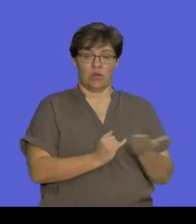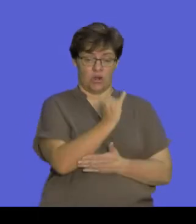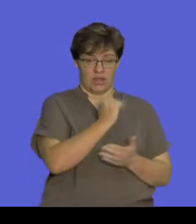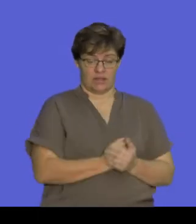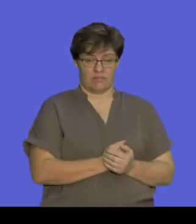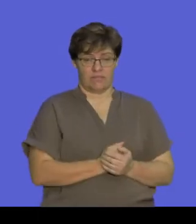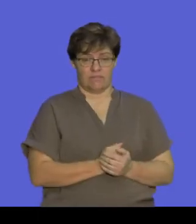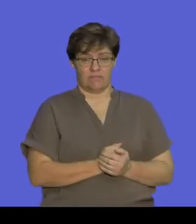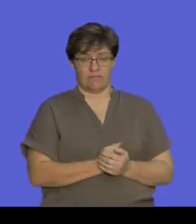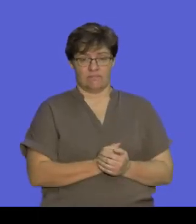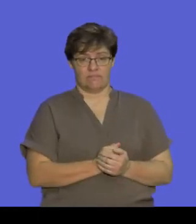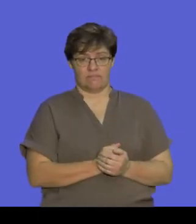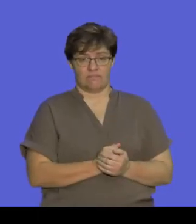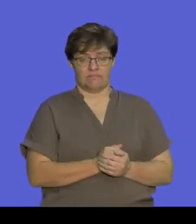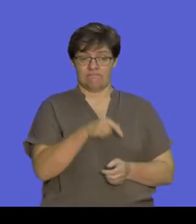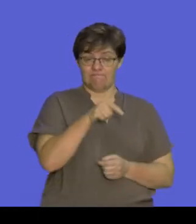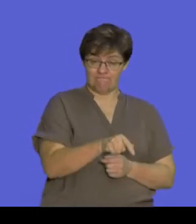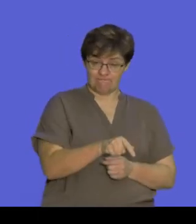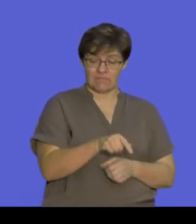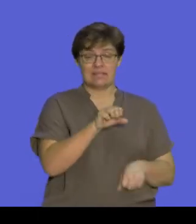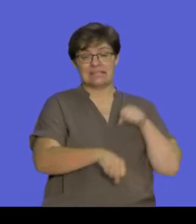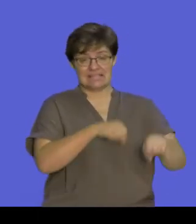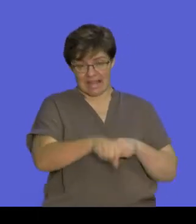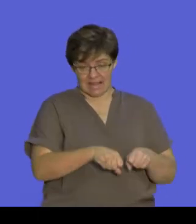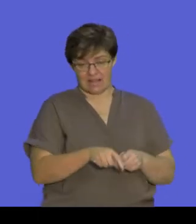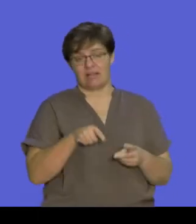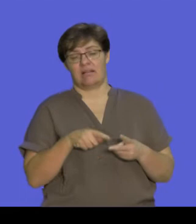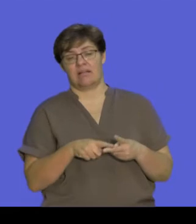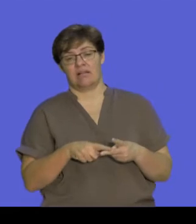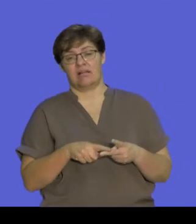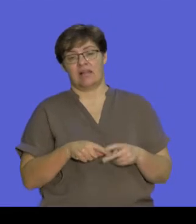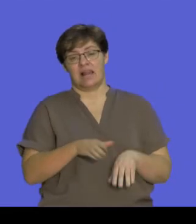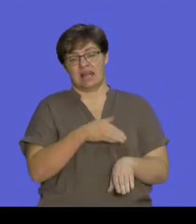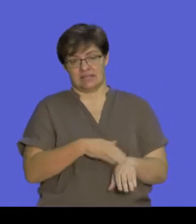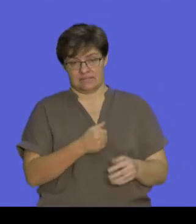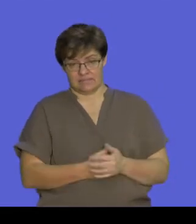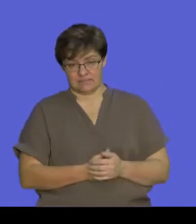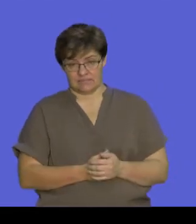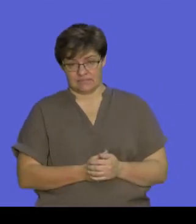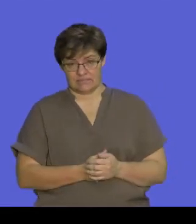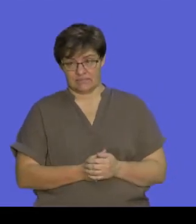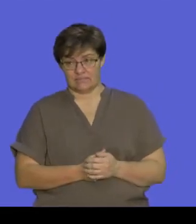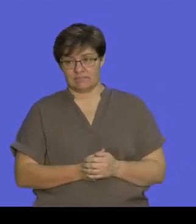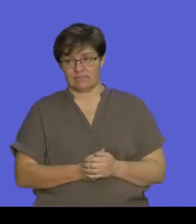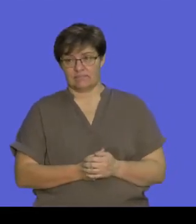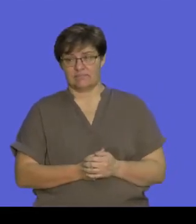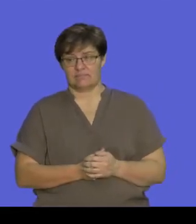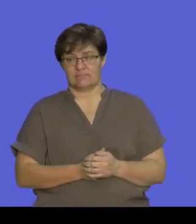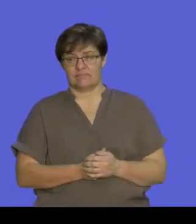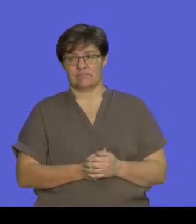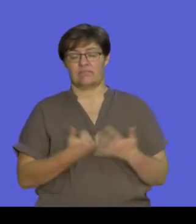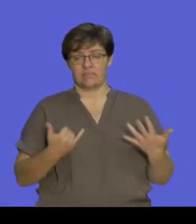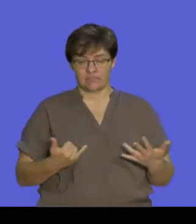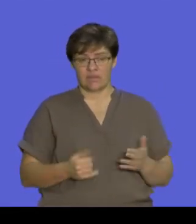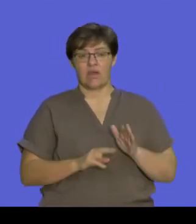early, whereas this one is cycling and being late. So that represents